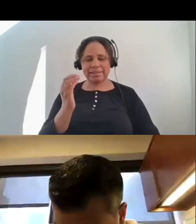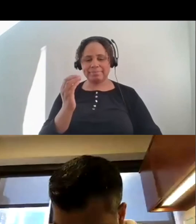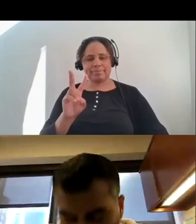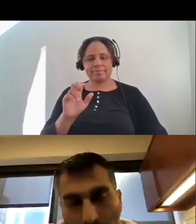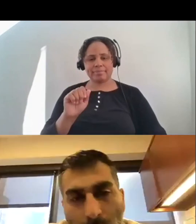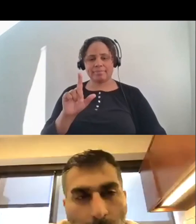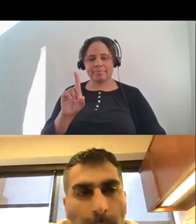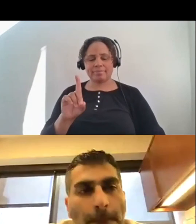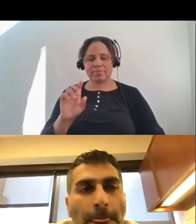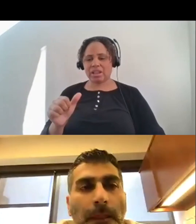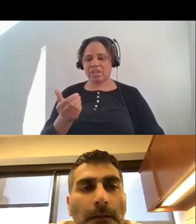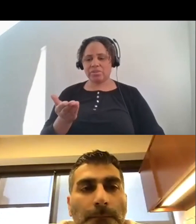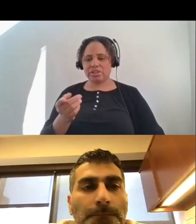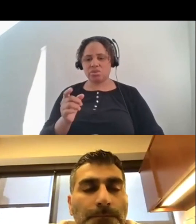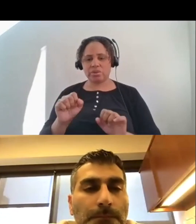do to survive, and